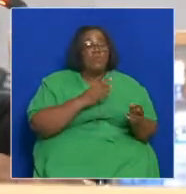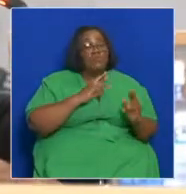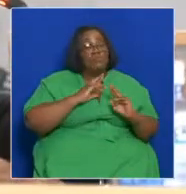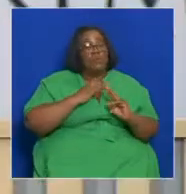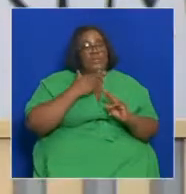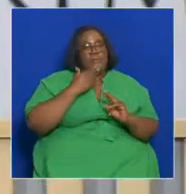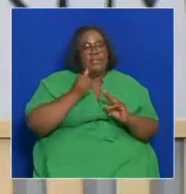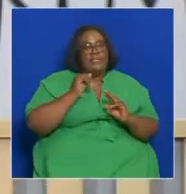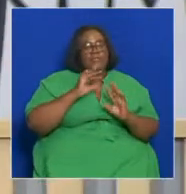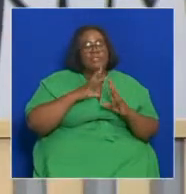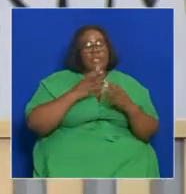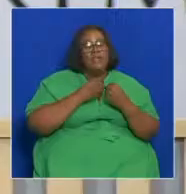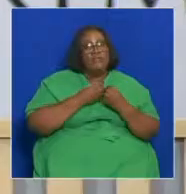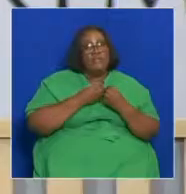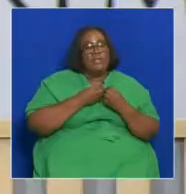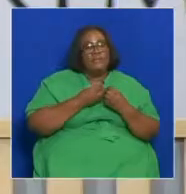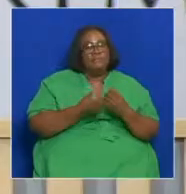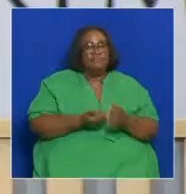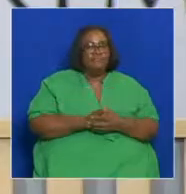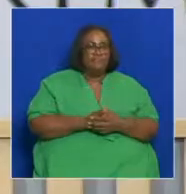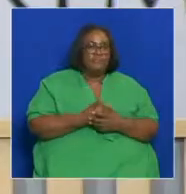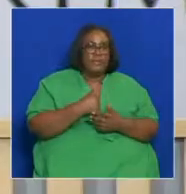Baloyi's question? Thanks, Chair.